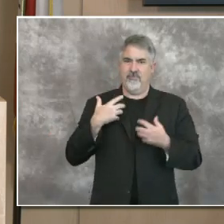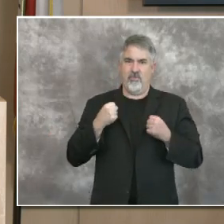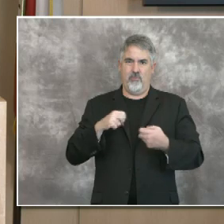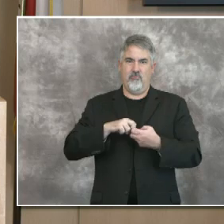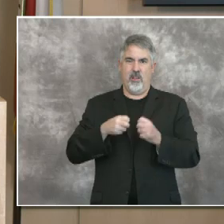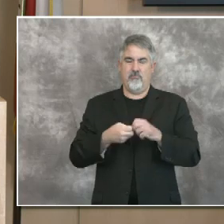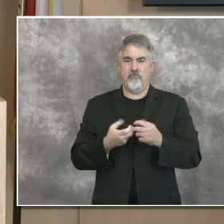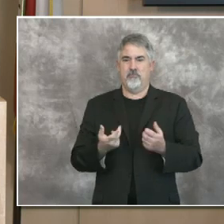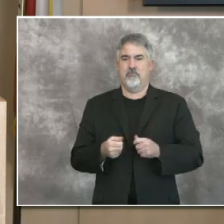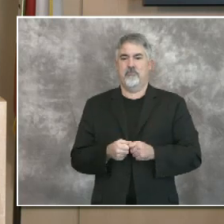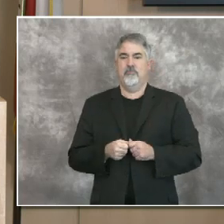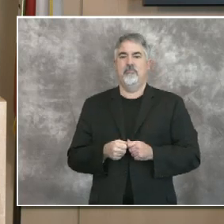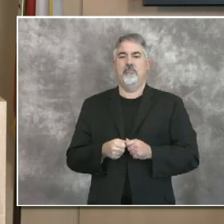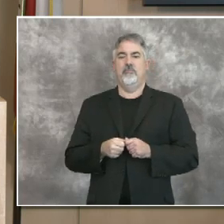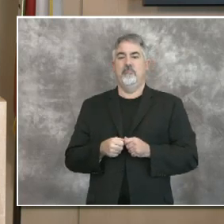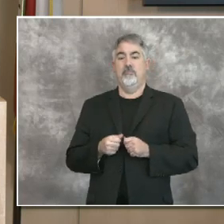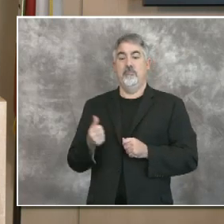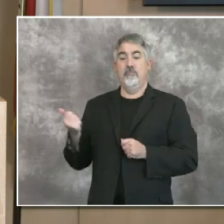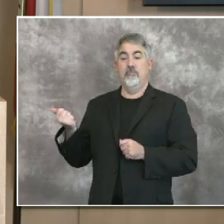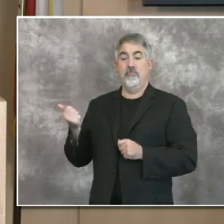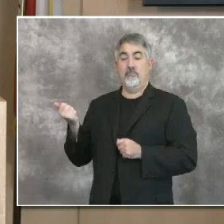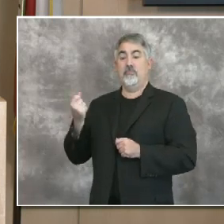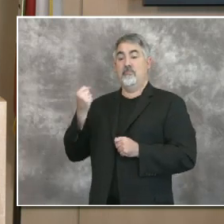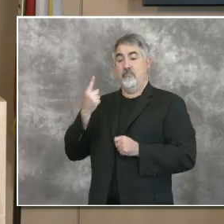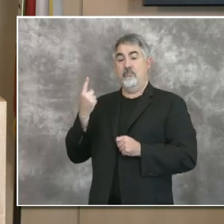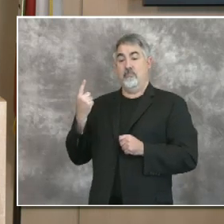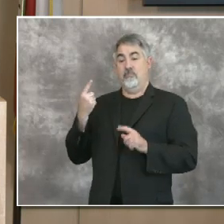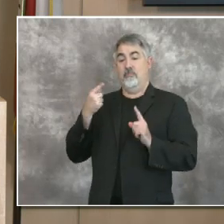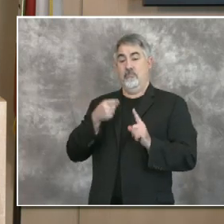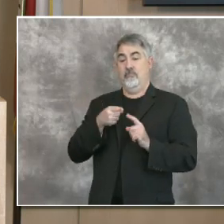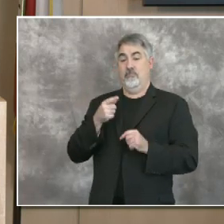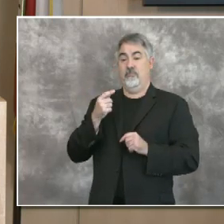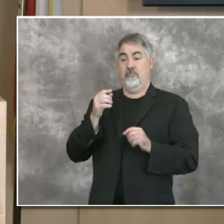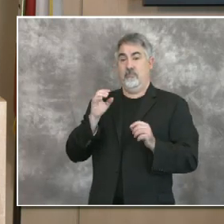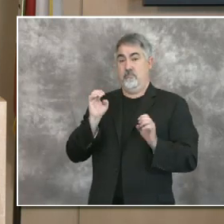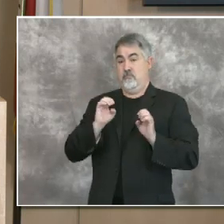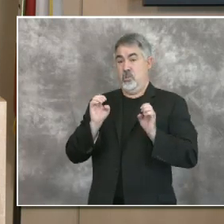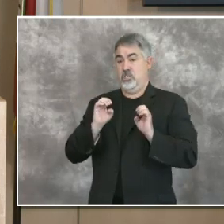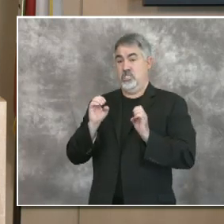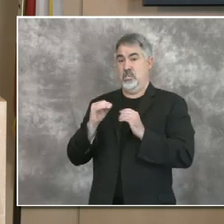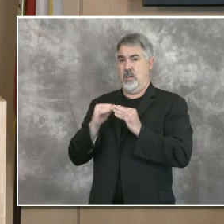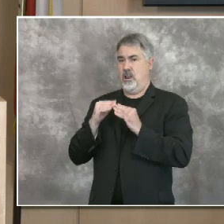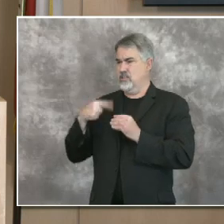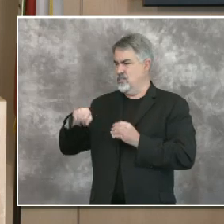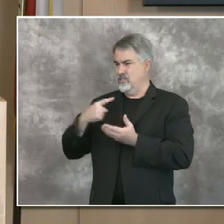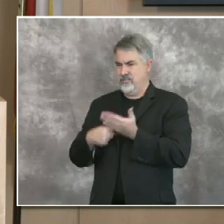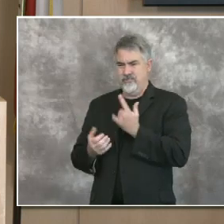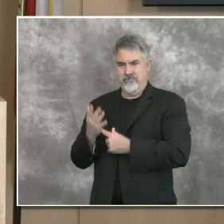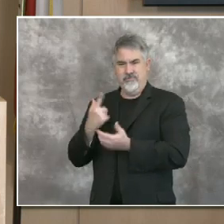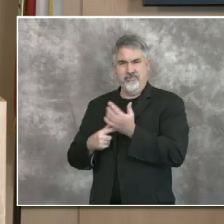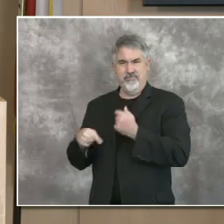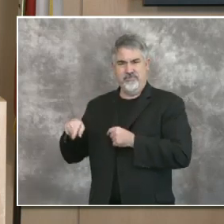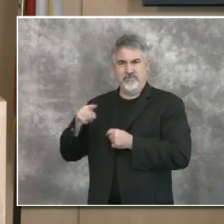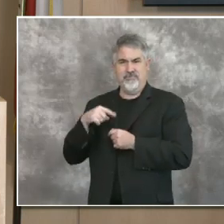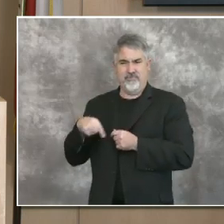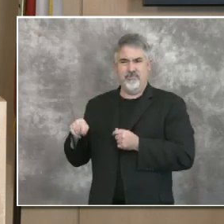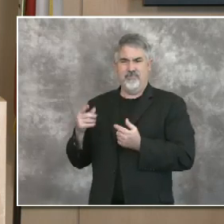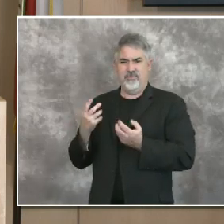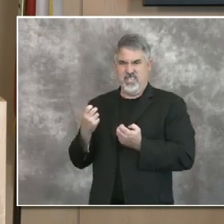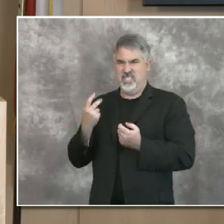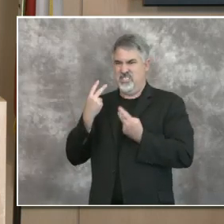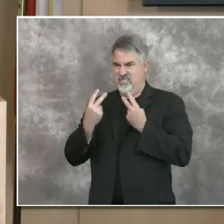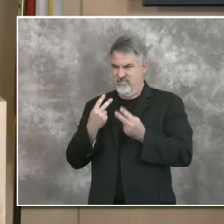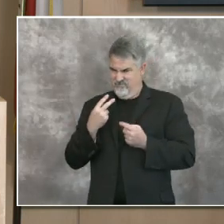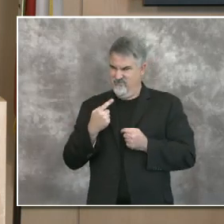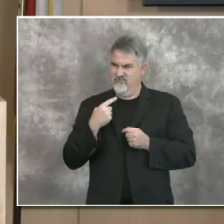that locally. But I can tell you that talking with my emergency medicine colleagues in the community, they are seeing anecdotally people